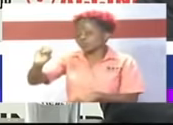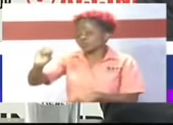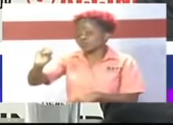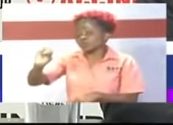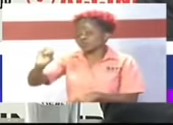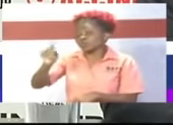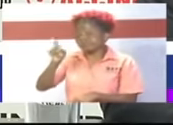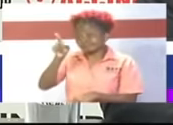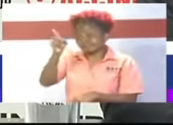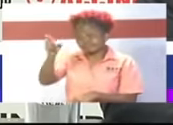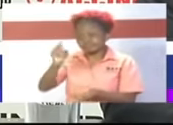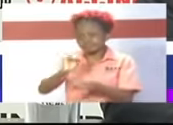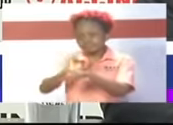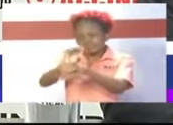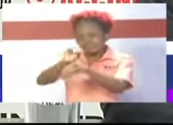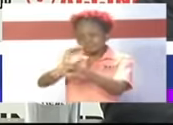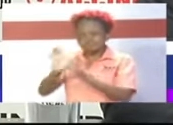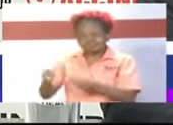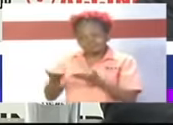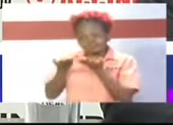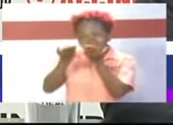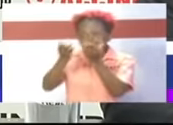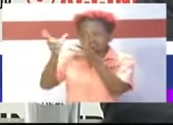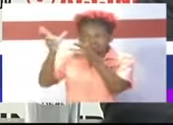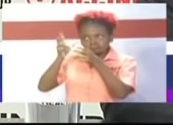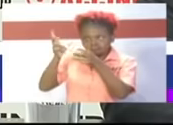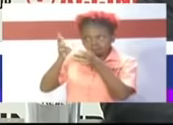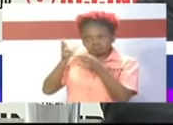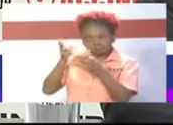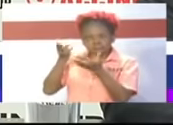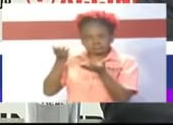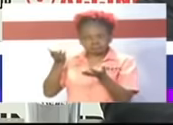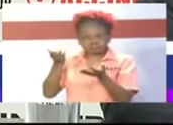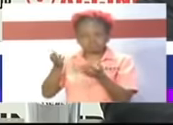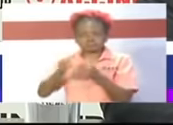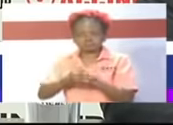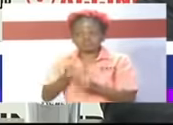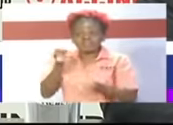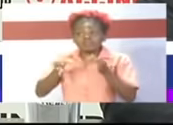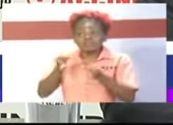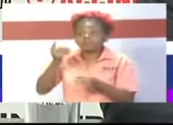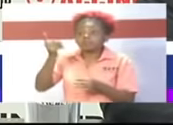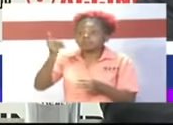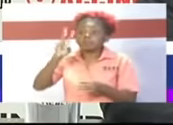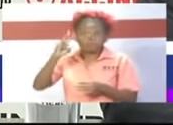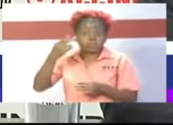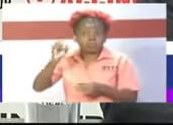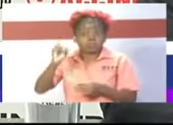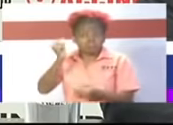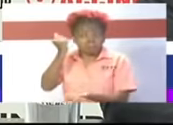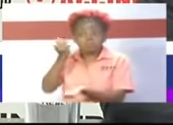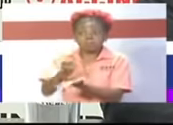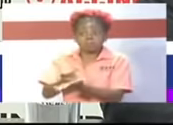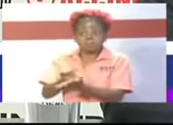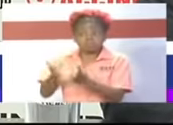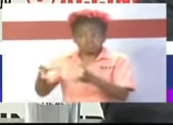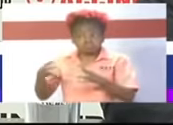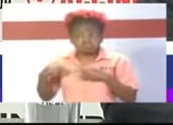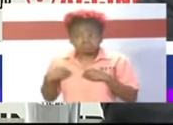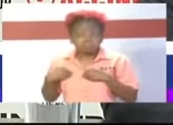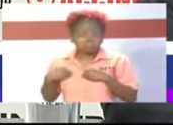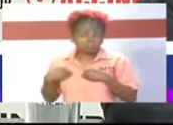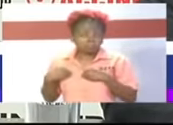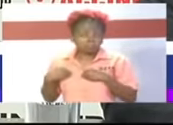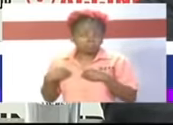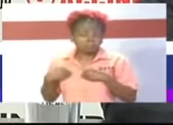therapeutic intervention. So we continue to do that, we continue to liaise and make preparations, and once the ability to do that is then supported by